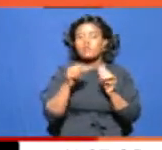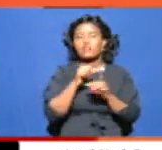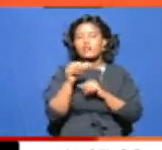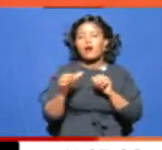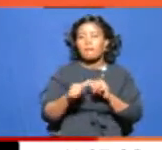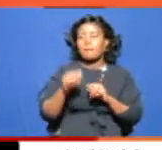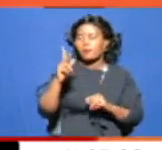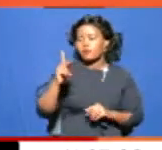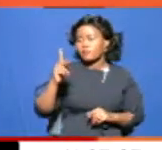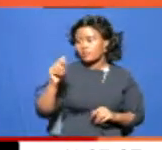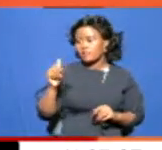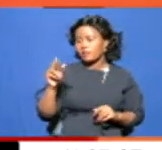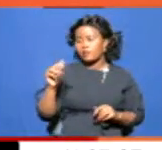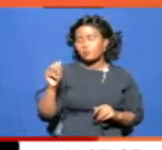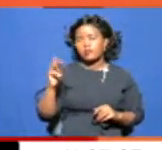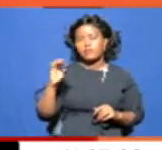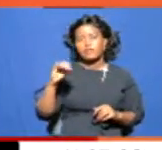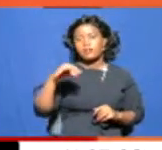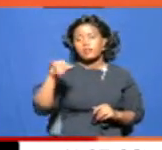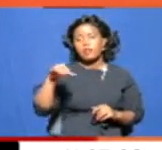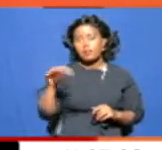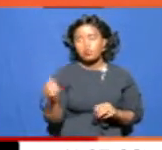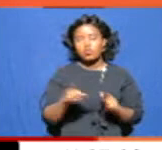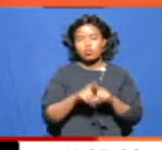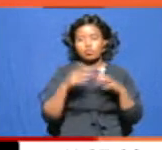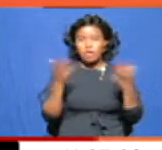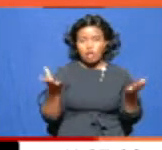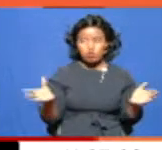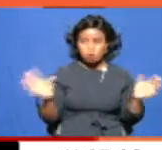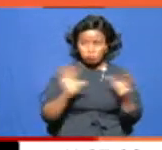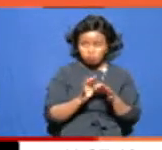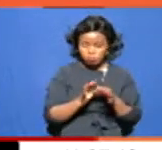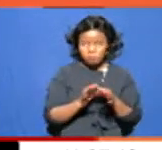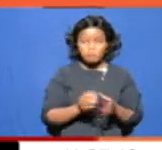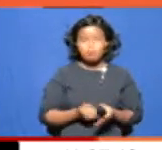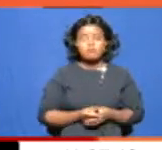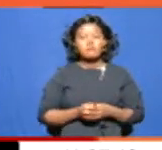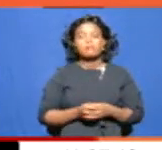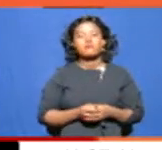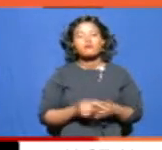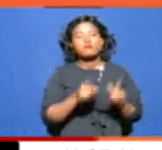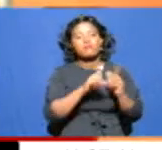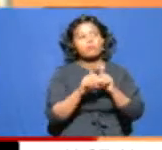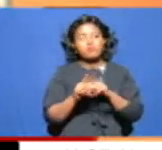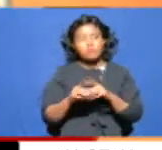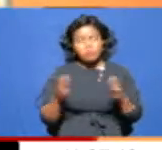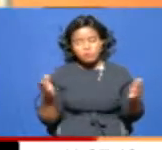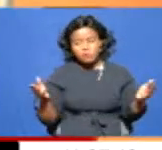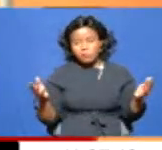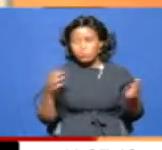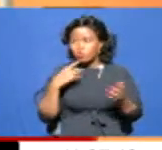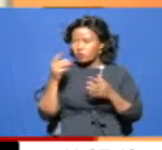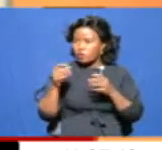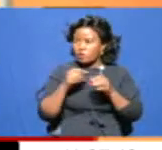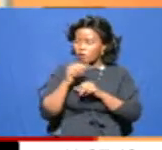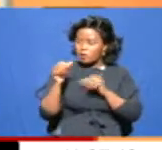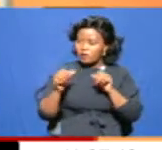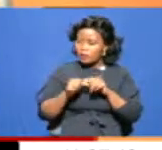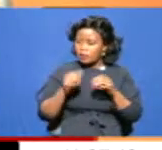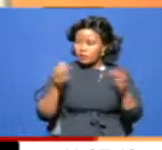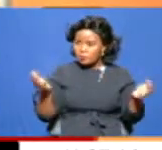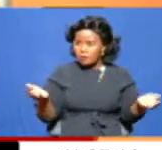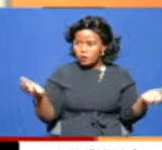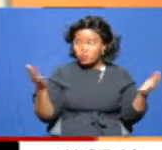And I'll tell you how we can channel it to the Premier League. Okay. And something interesting is here, because we've talked about